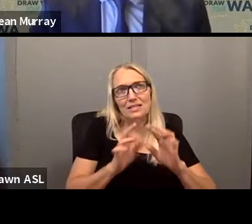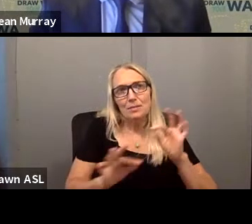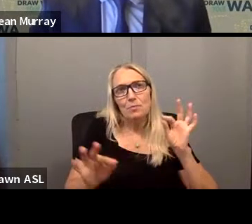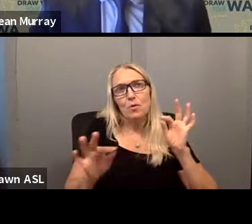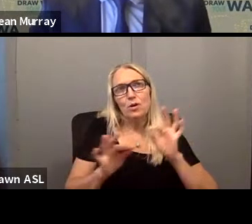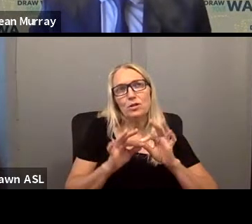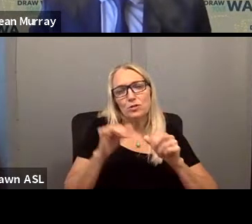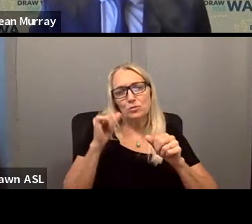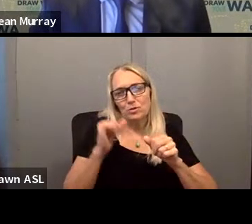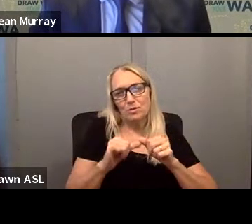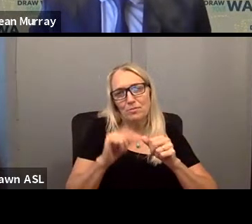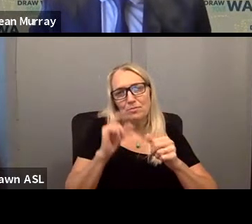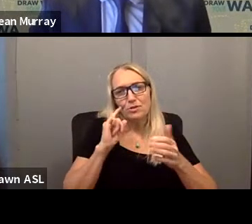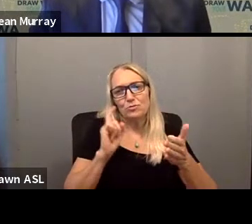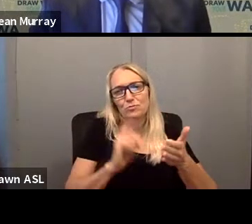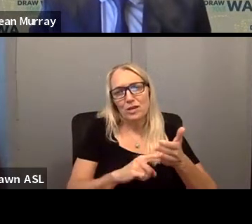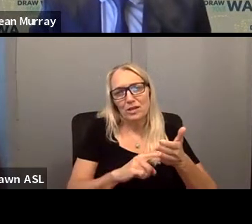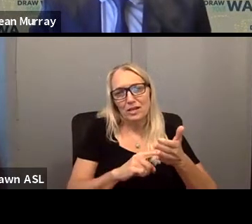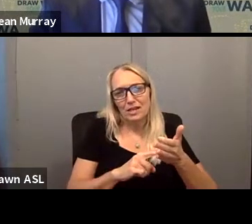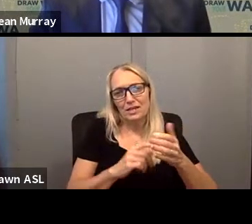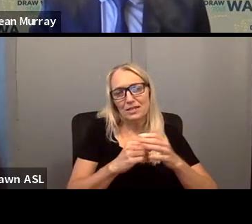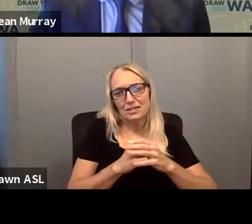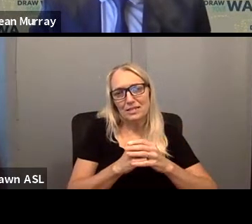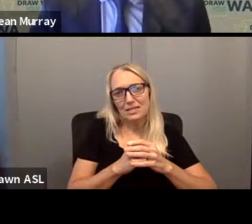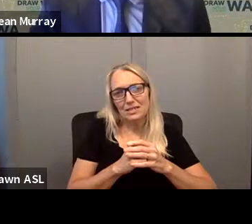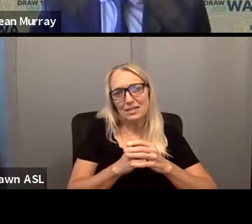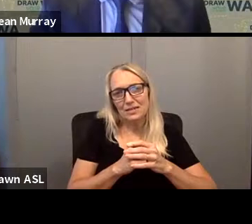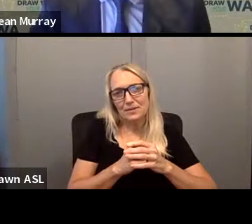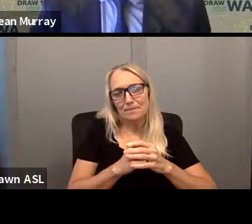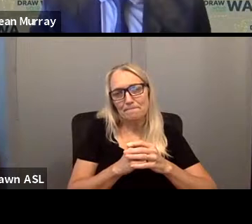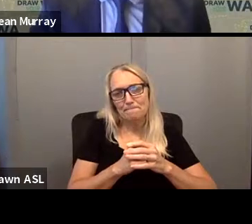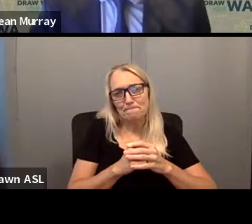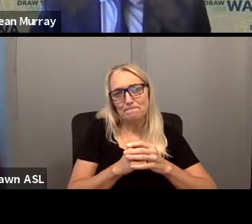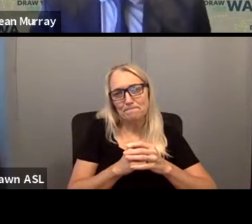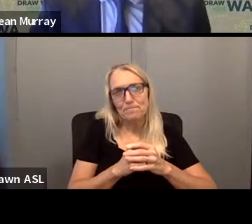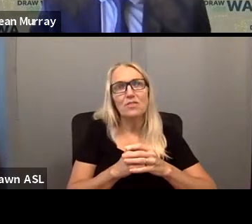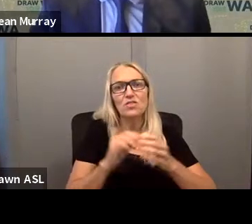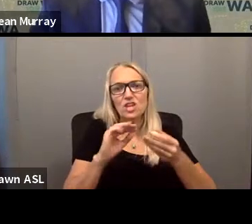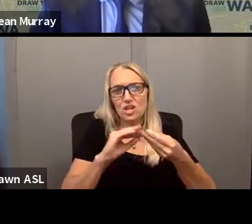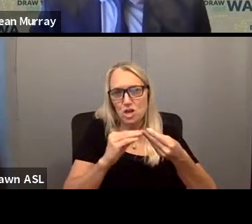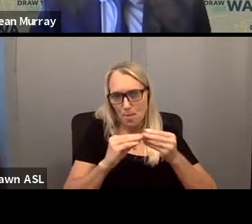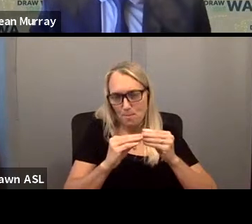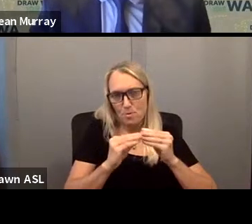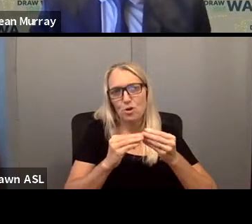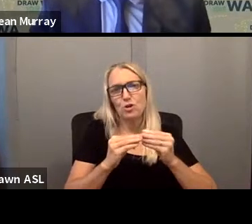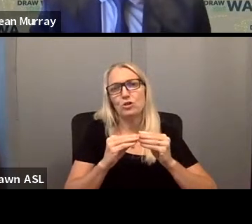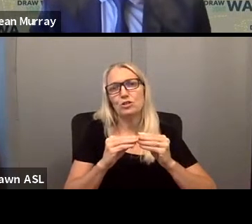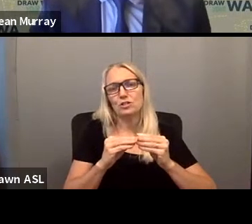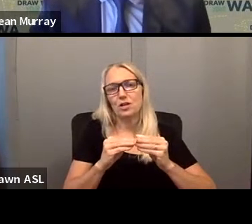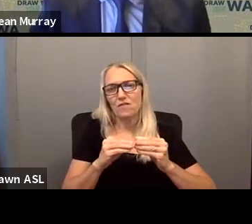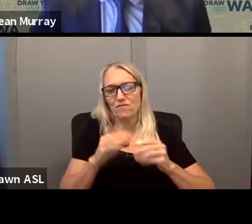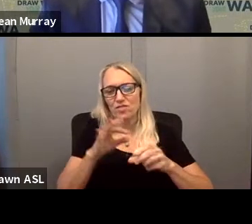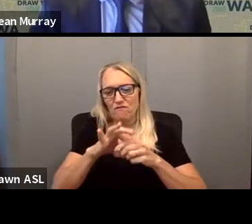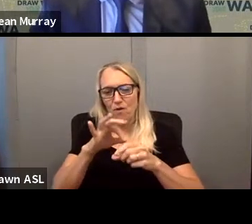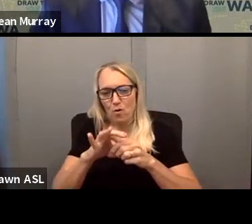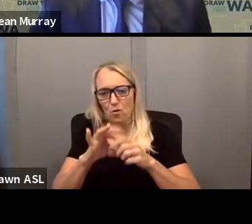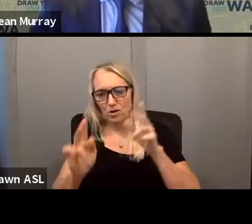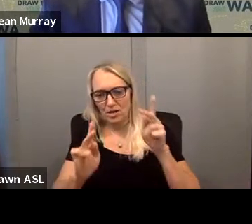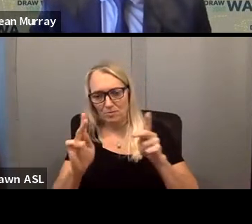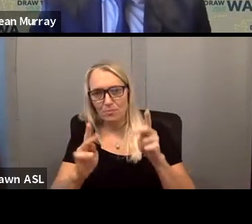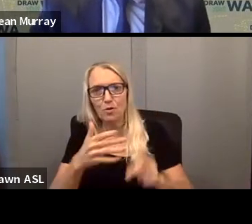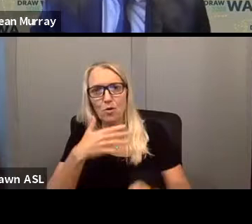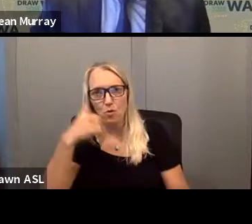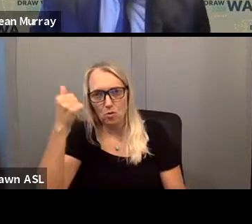to recognize what a significant percentage of the voting public,